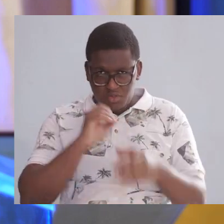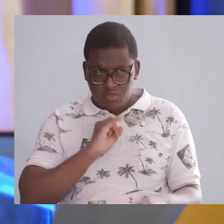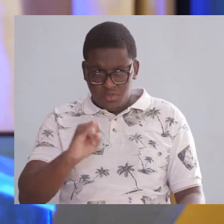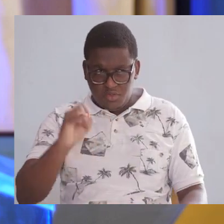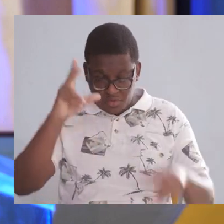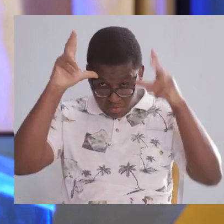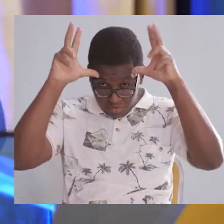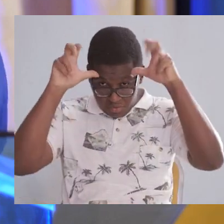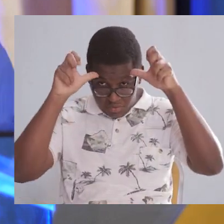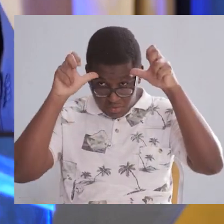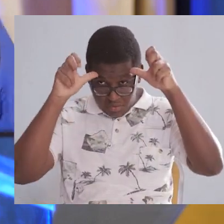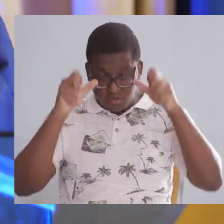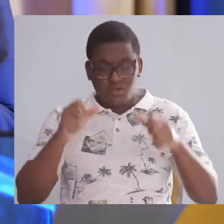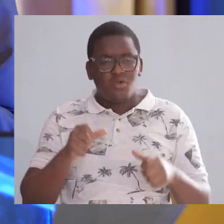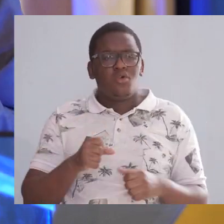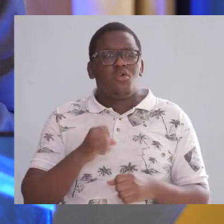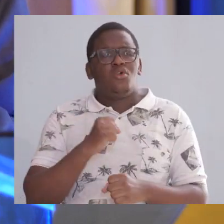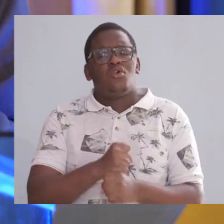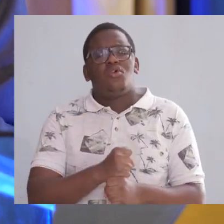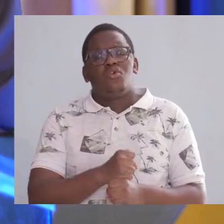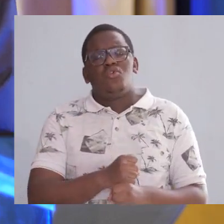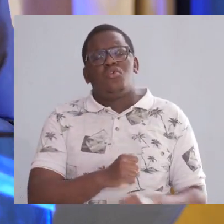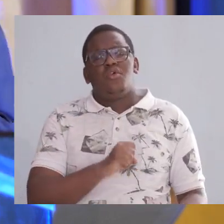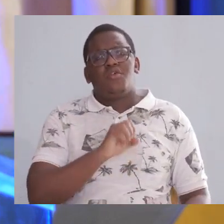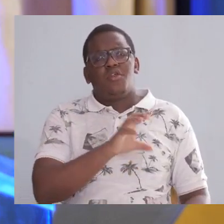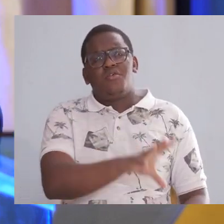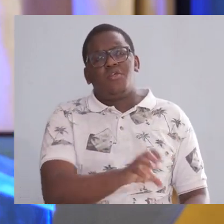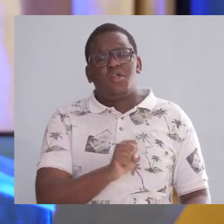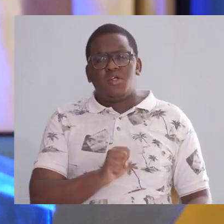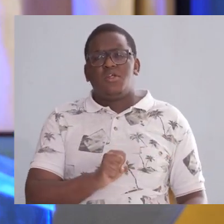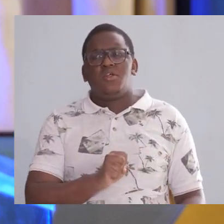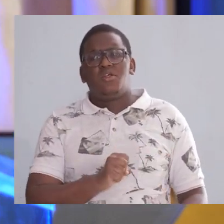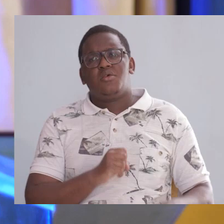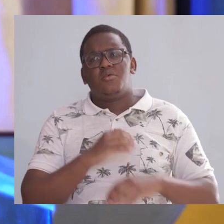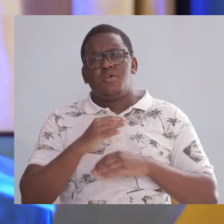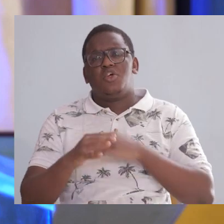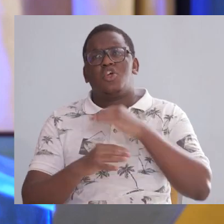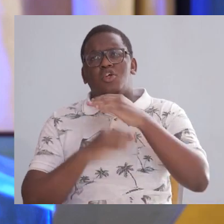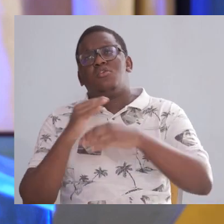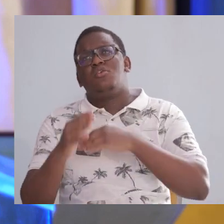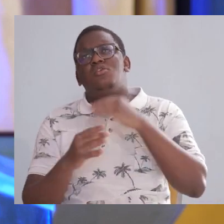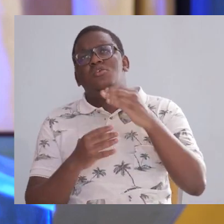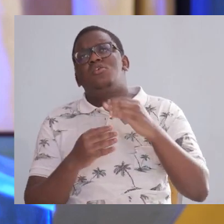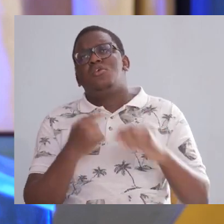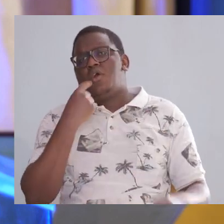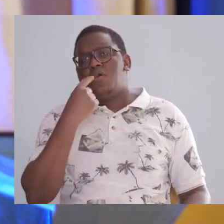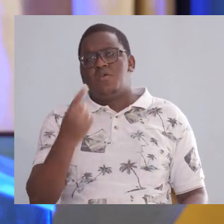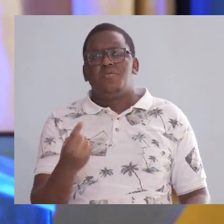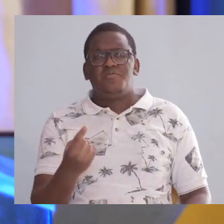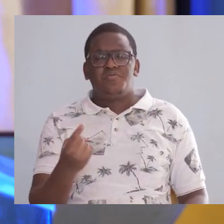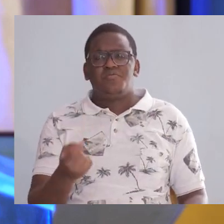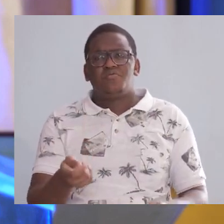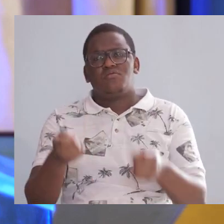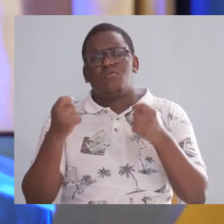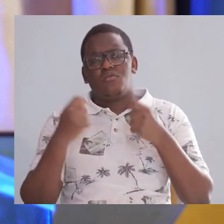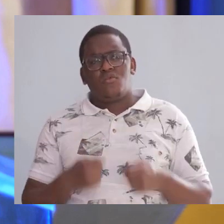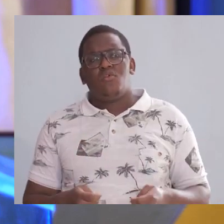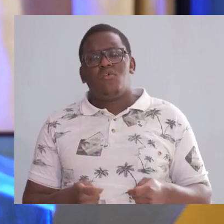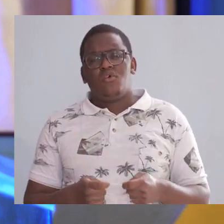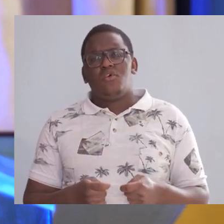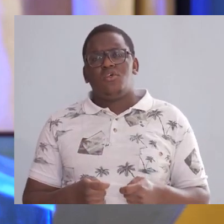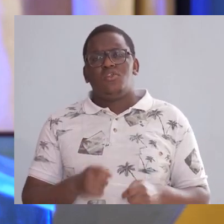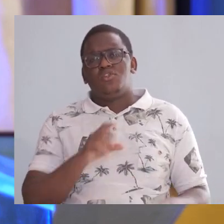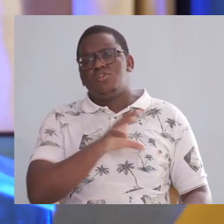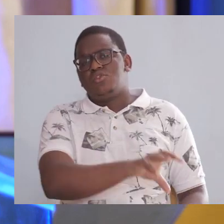believer, we have a right to petition the heavenly courtroom of our Lord and our Father in heaven for restitution of what has been stolen from